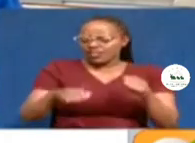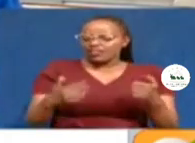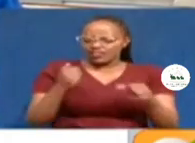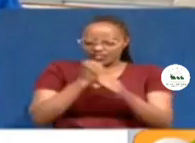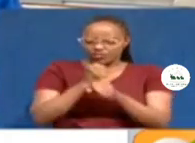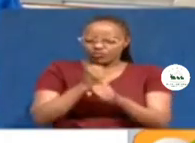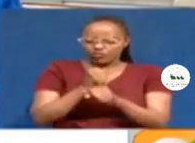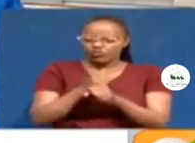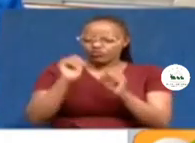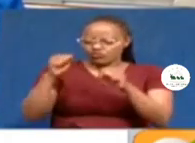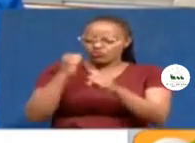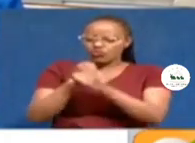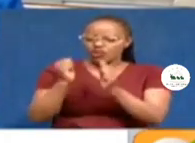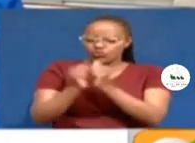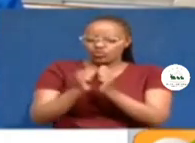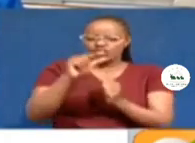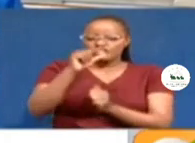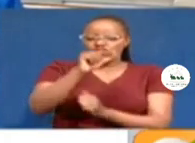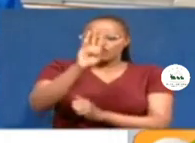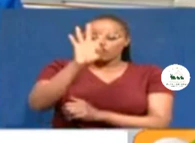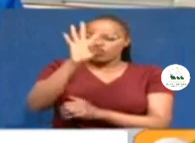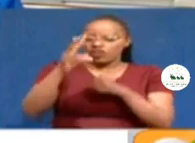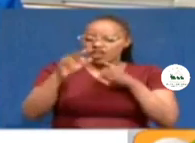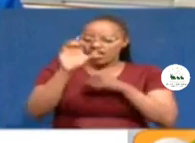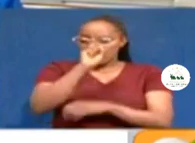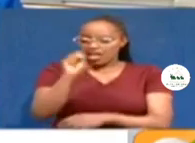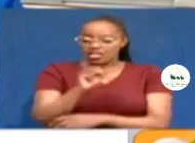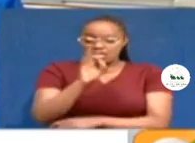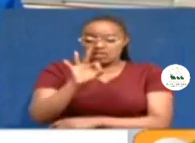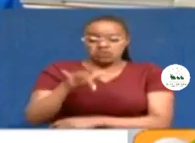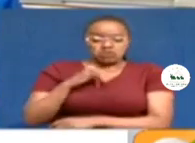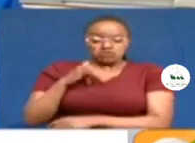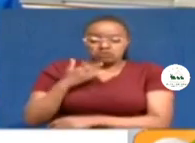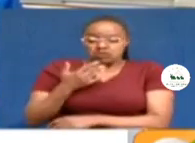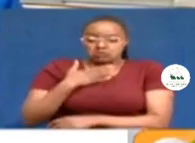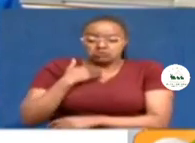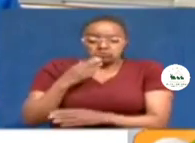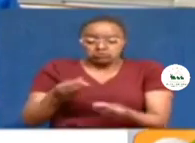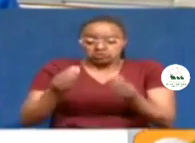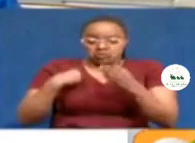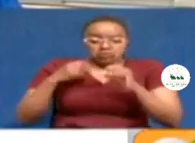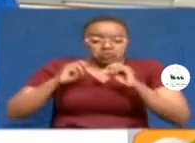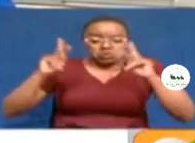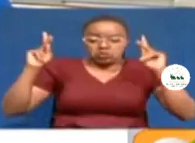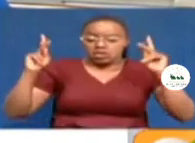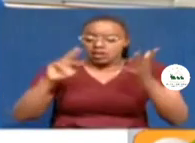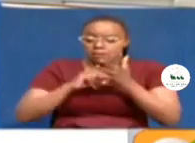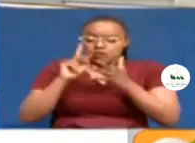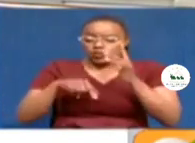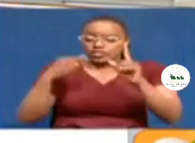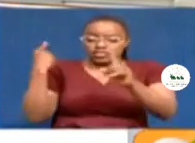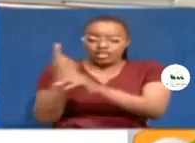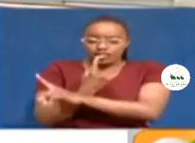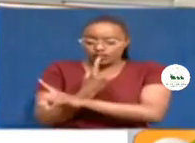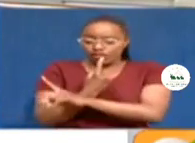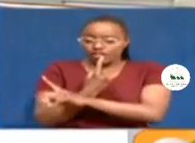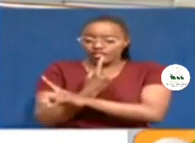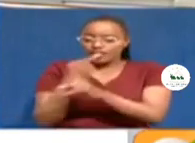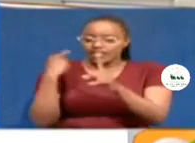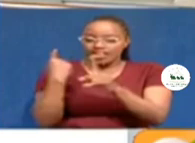do with the G4S if you so desire. It's a completely different kind